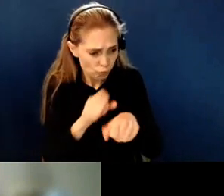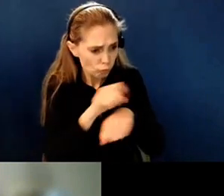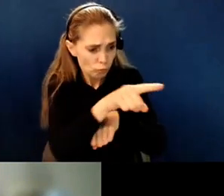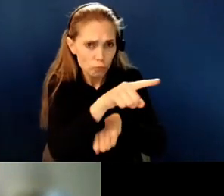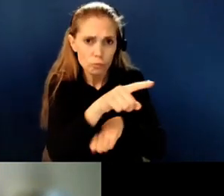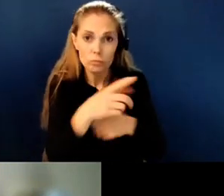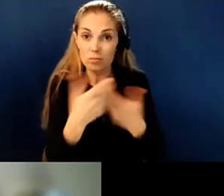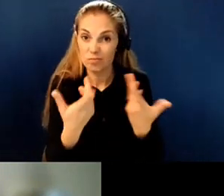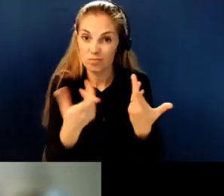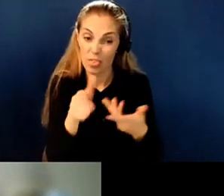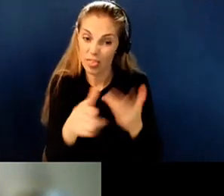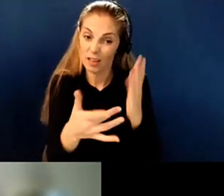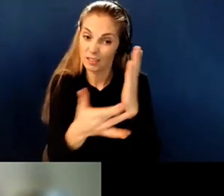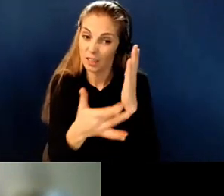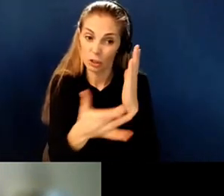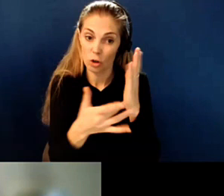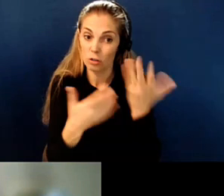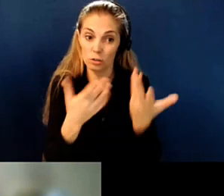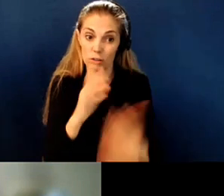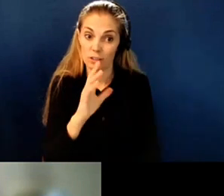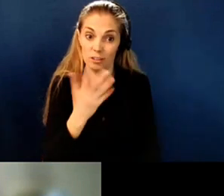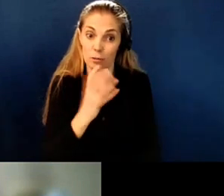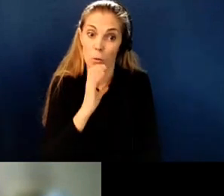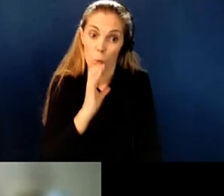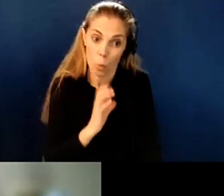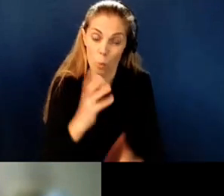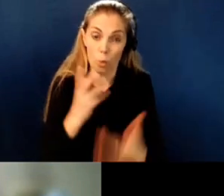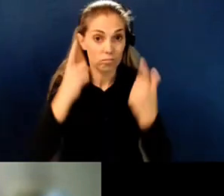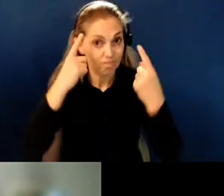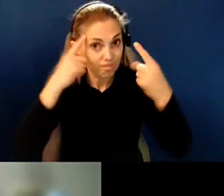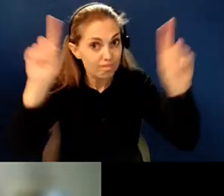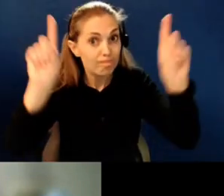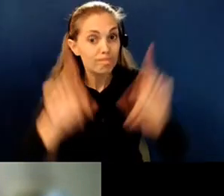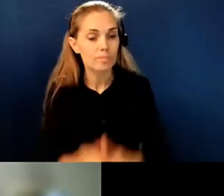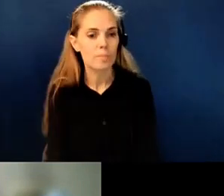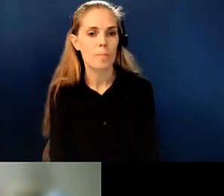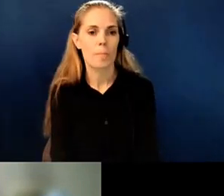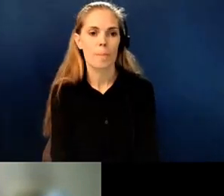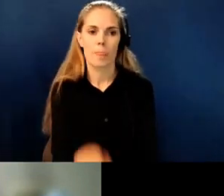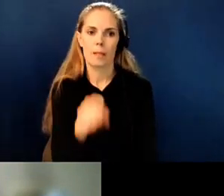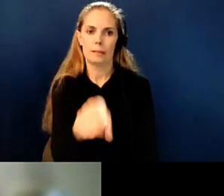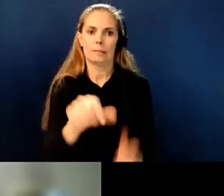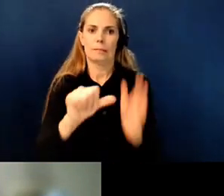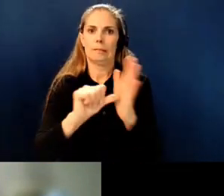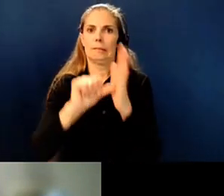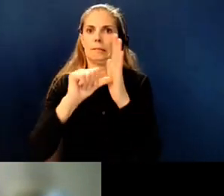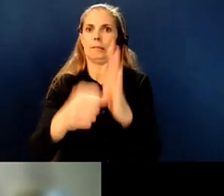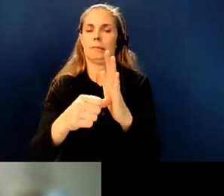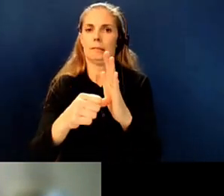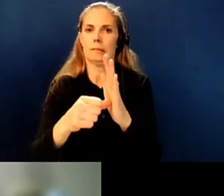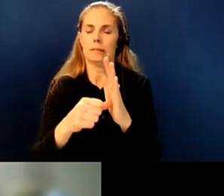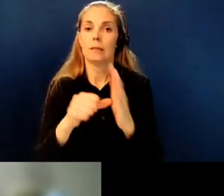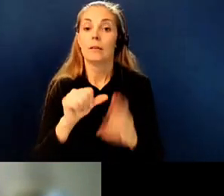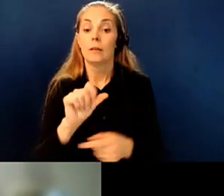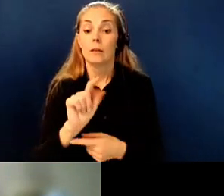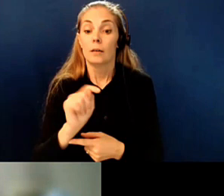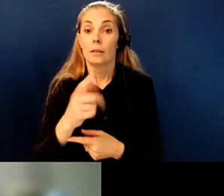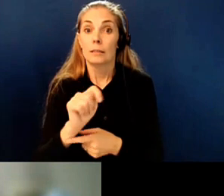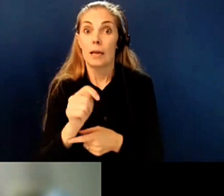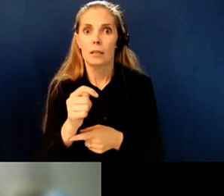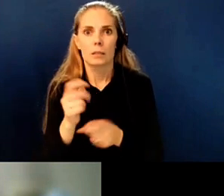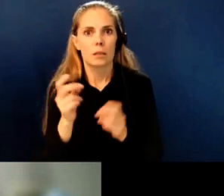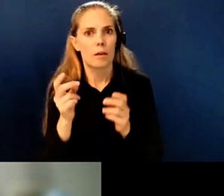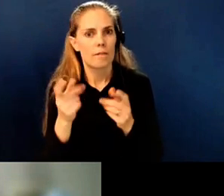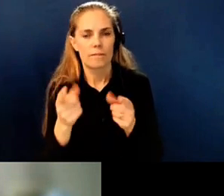Very important. The most important point here. All text messages are open and read, the majority within 3 minutes. So why is that? Is there something